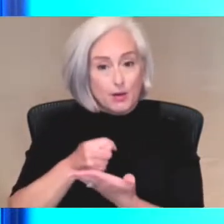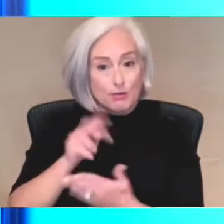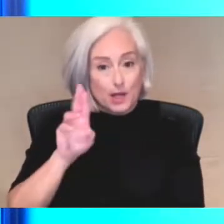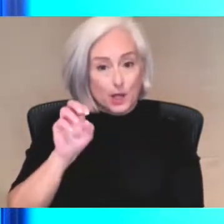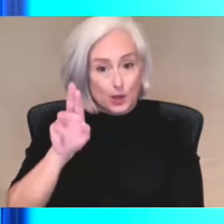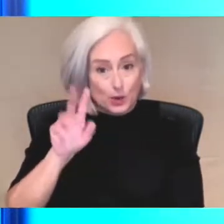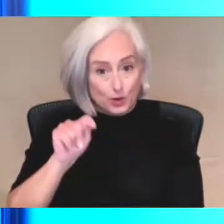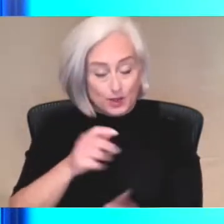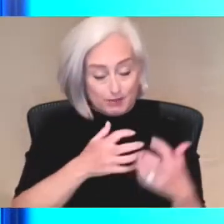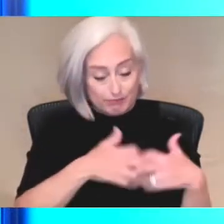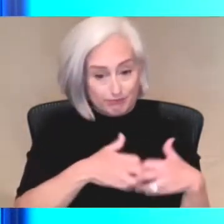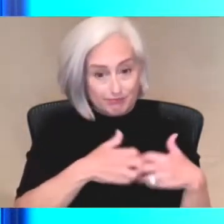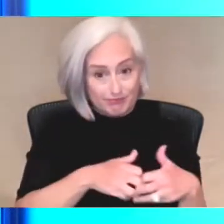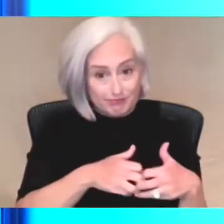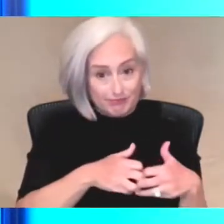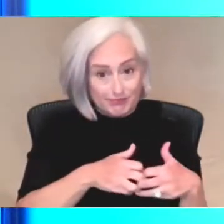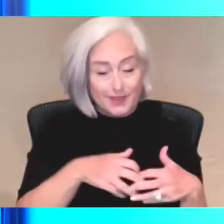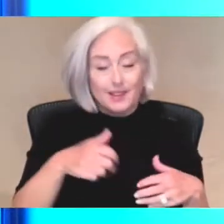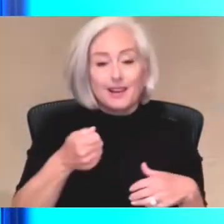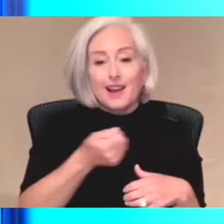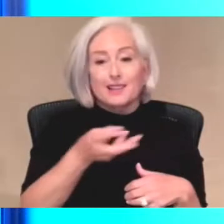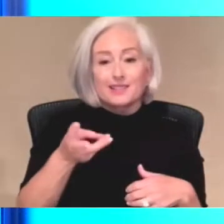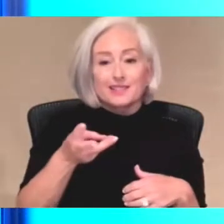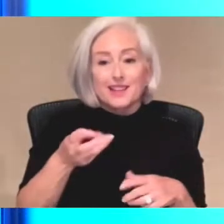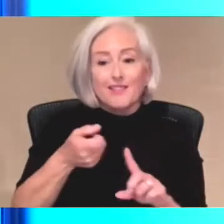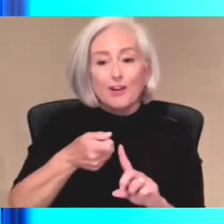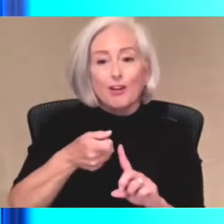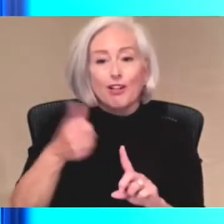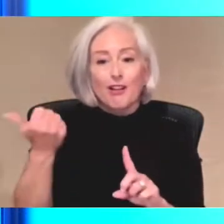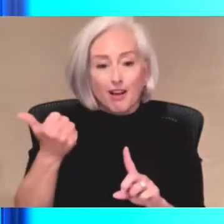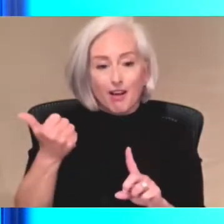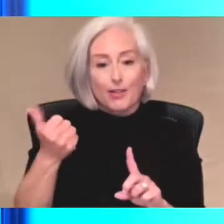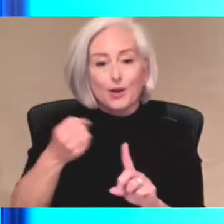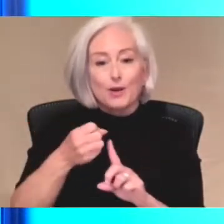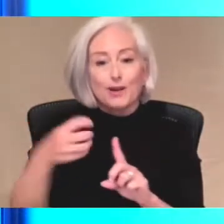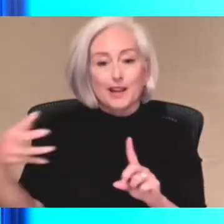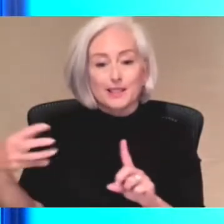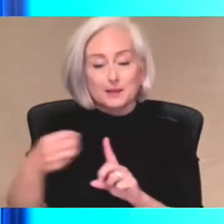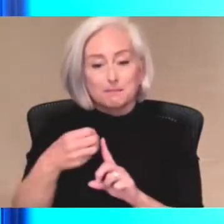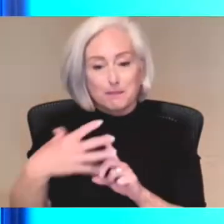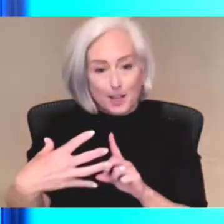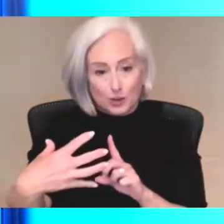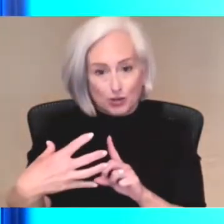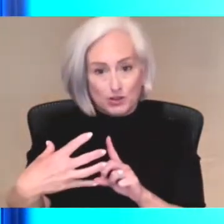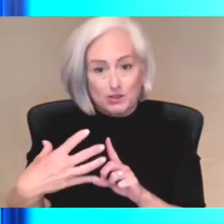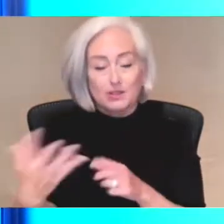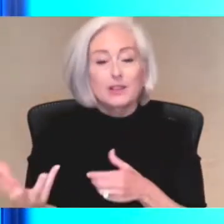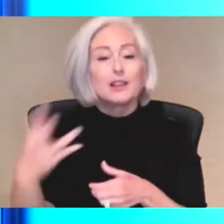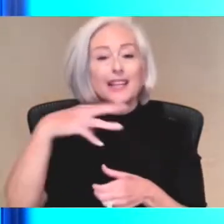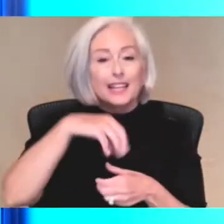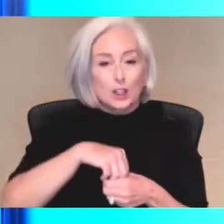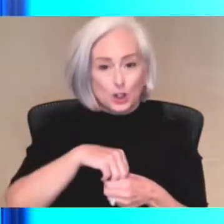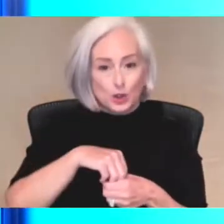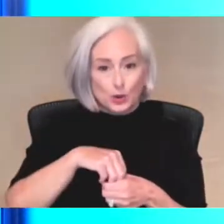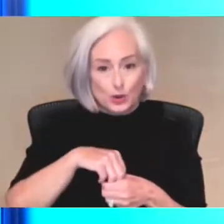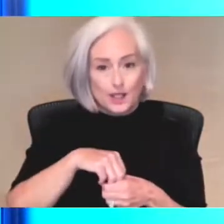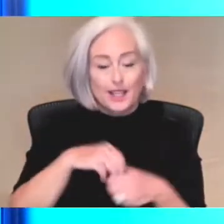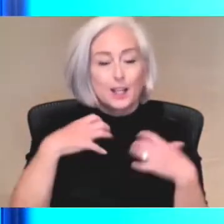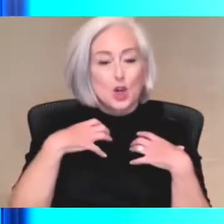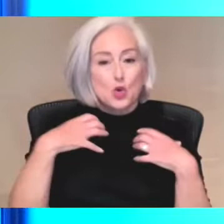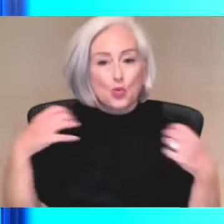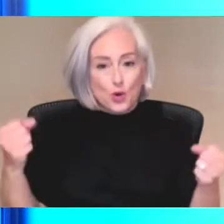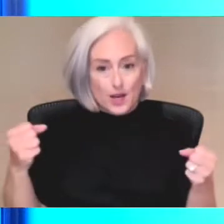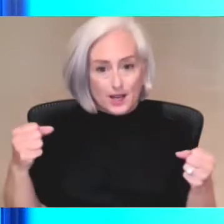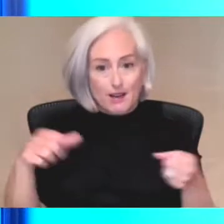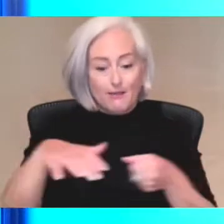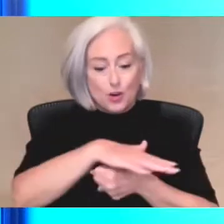of additional expansions and additional facilities, including dedicated recovery bays for patients